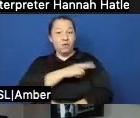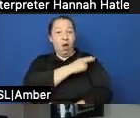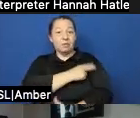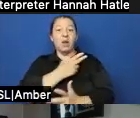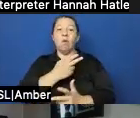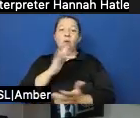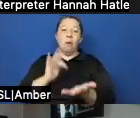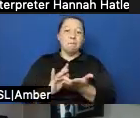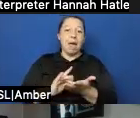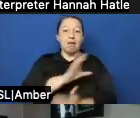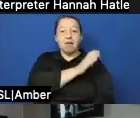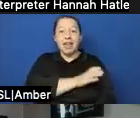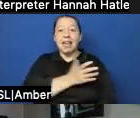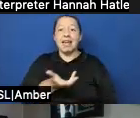clinic,